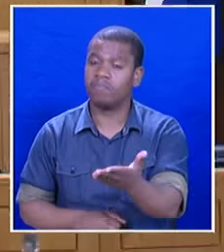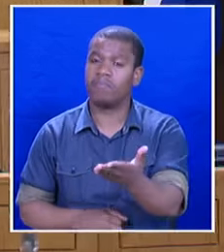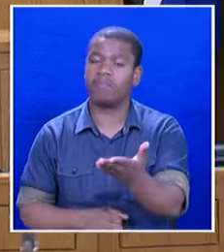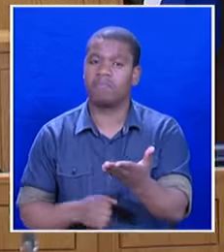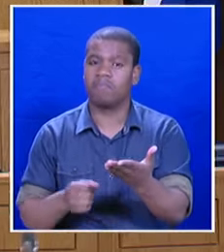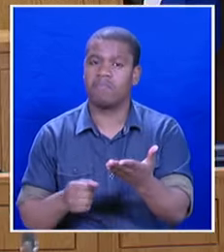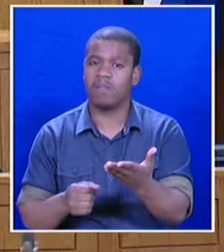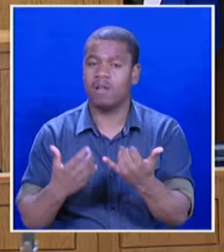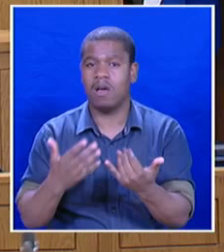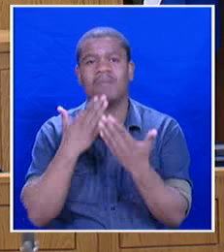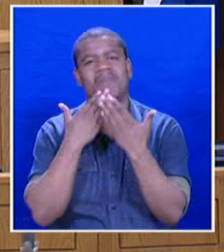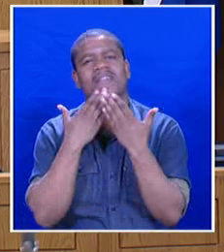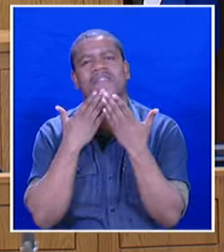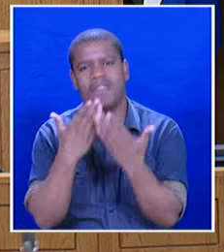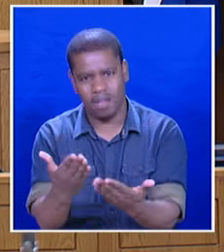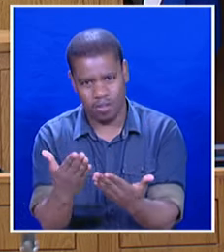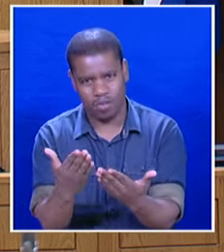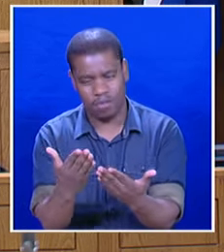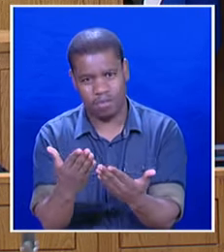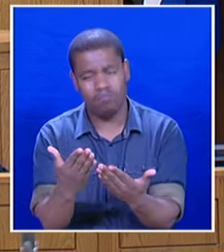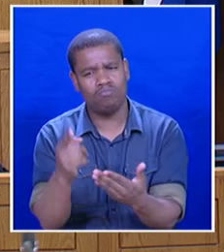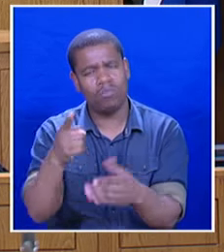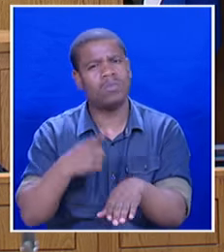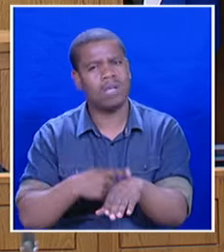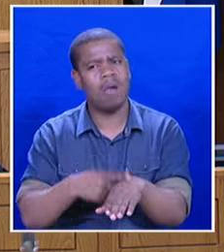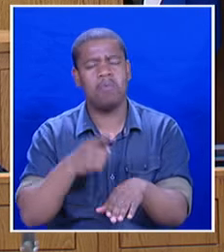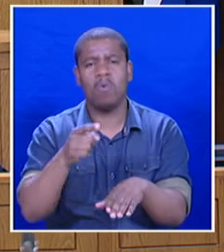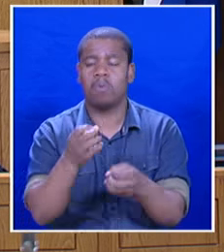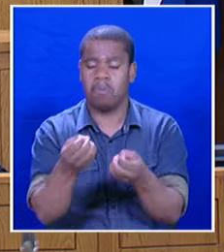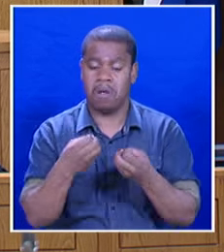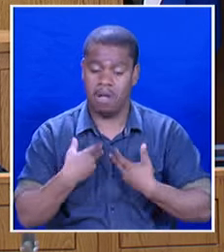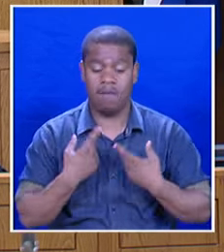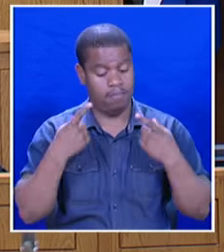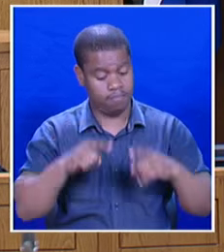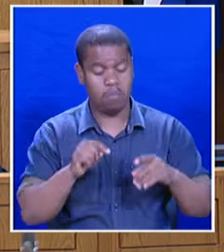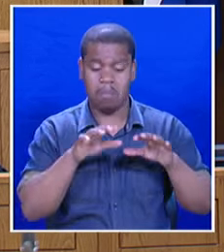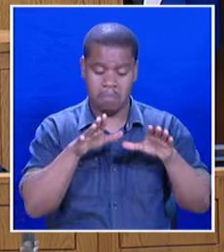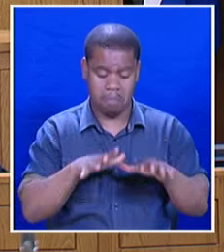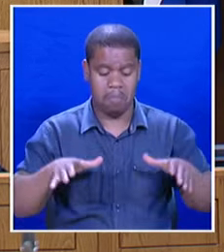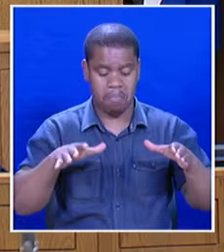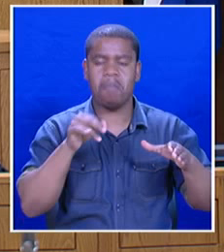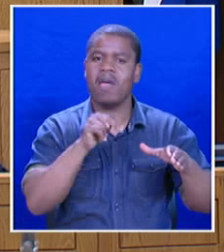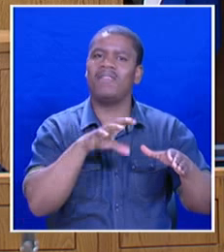you for making the time to come to the National Council of Provinces and to